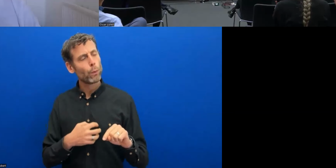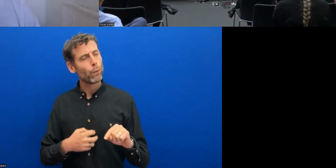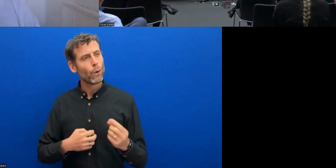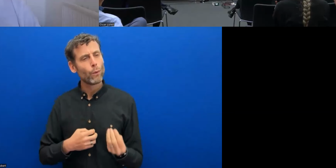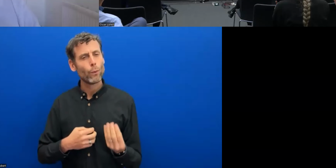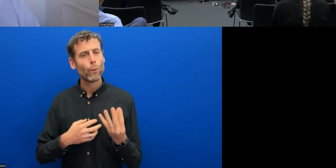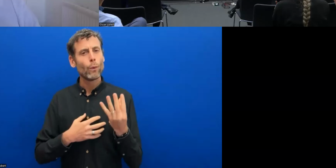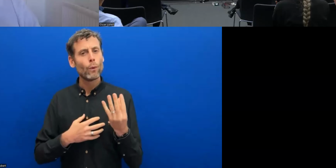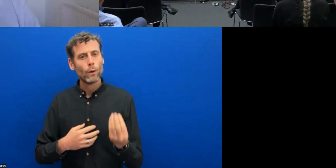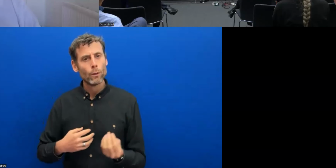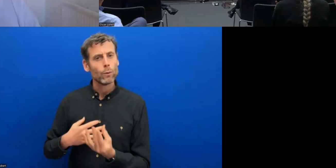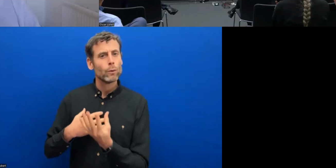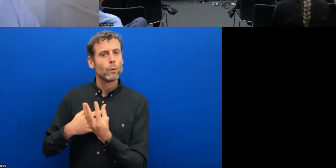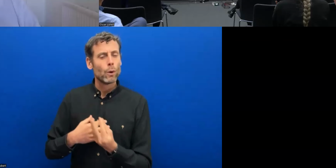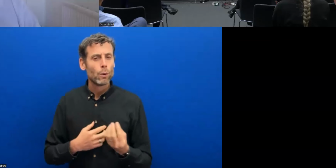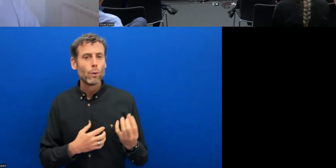fully.